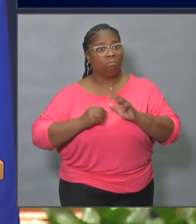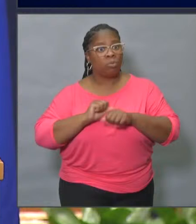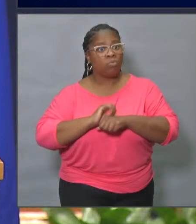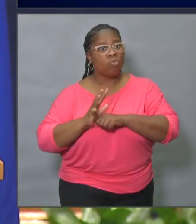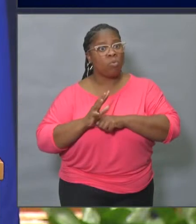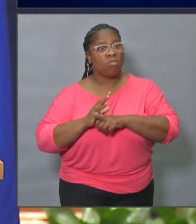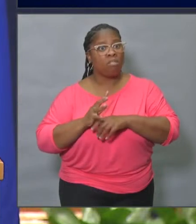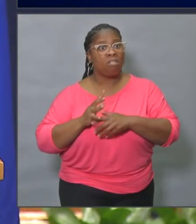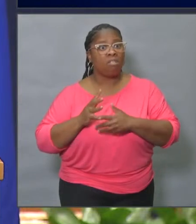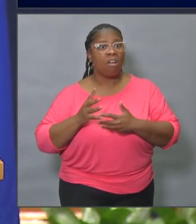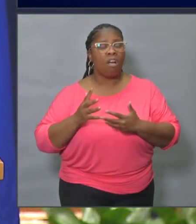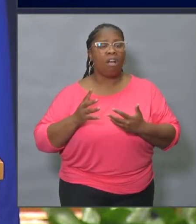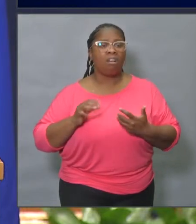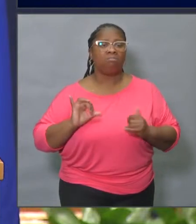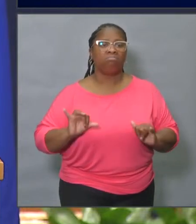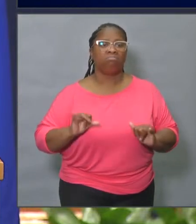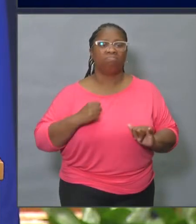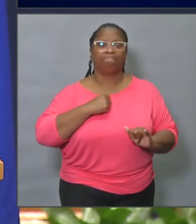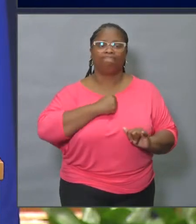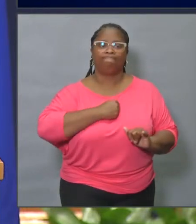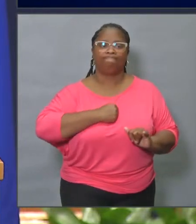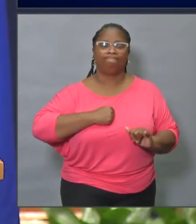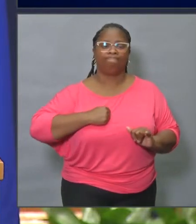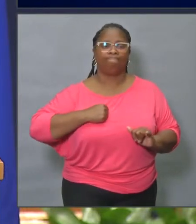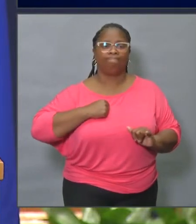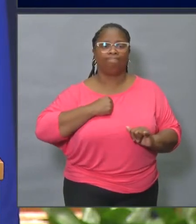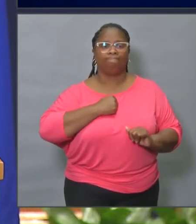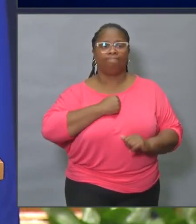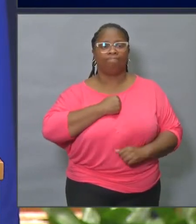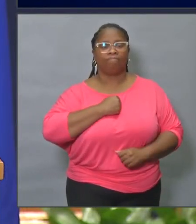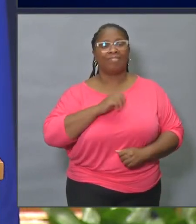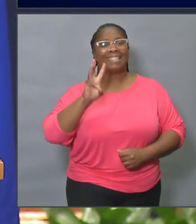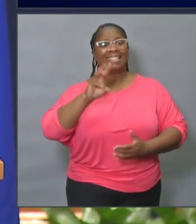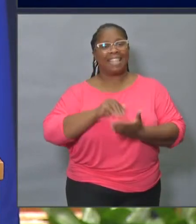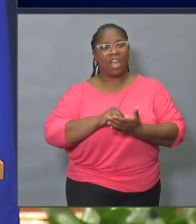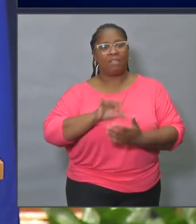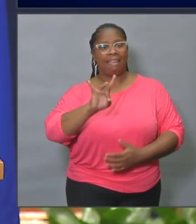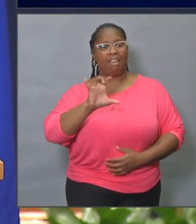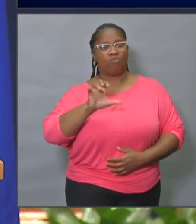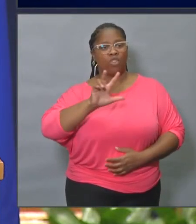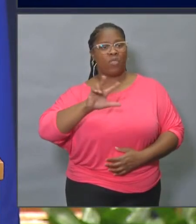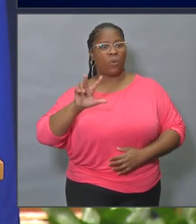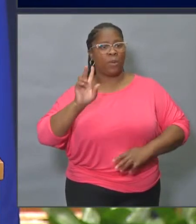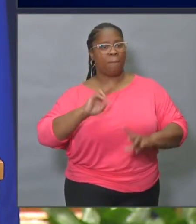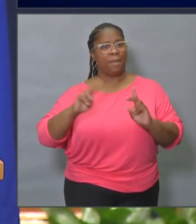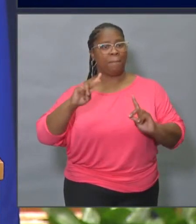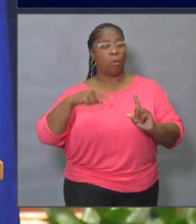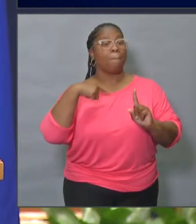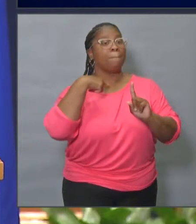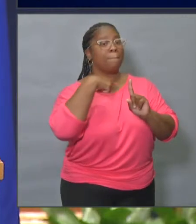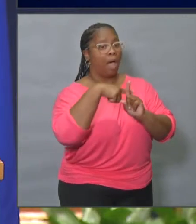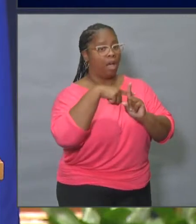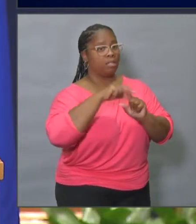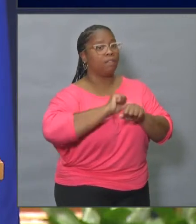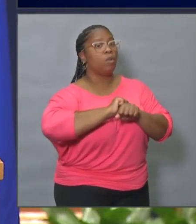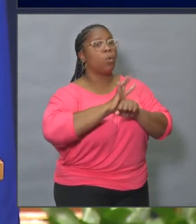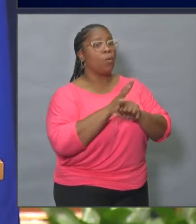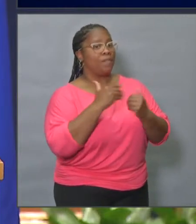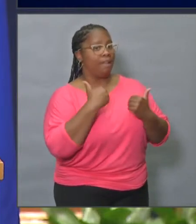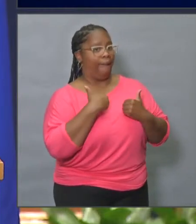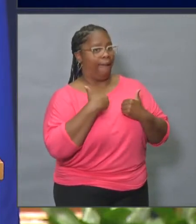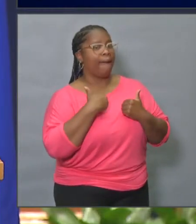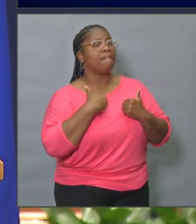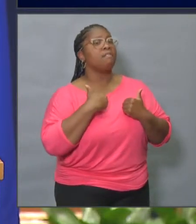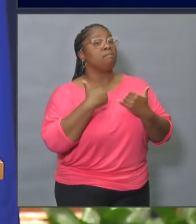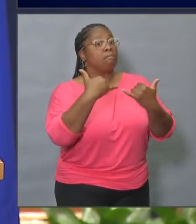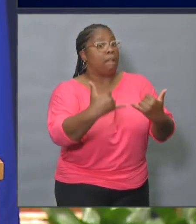loss. There's 6,833 people who have tested positive for COVID-19 that have been at some point